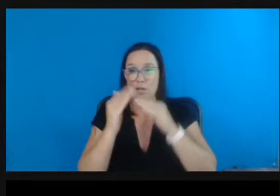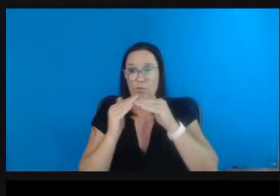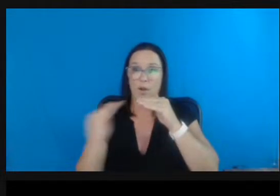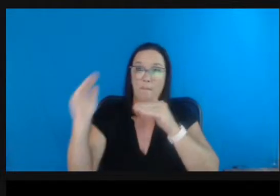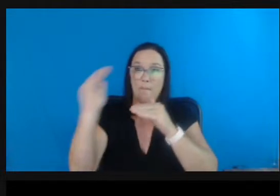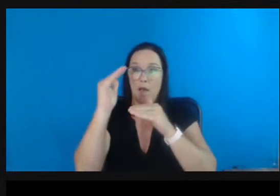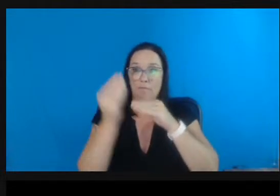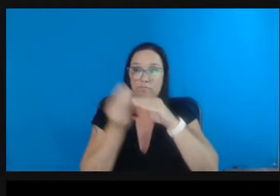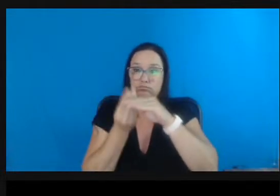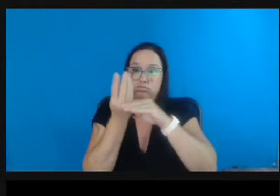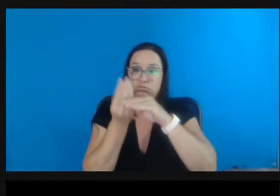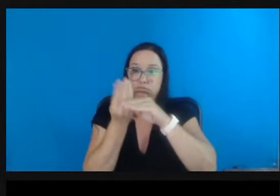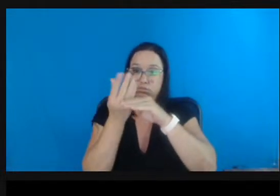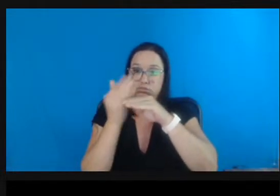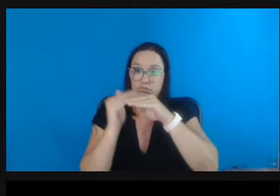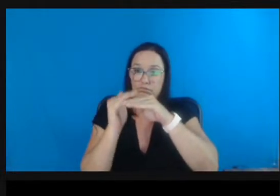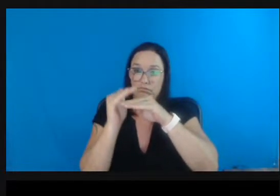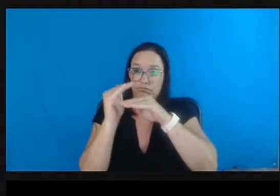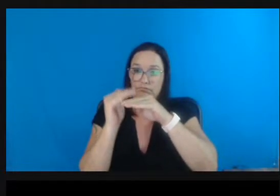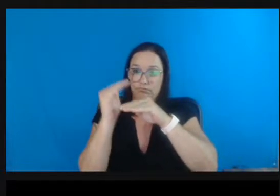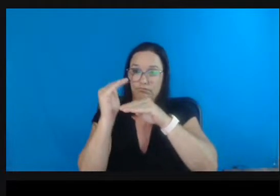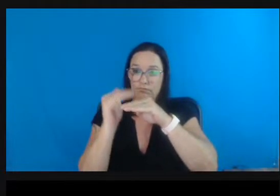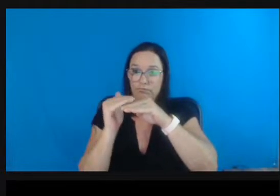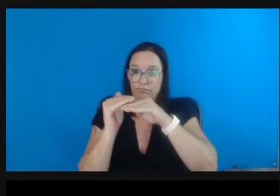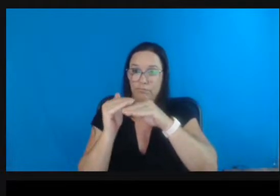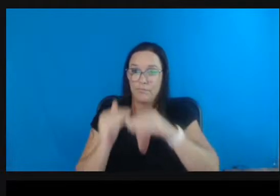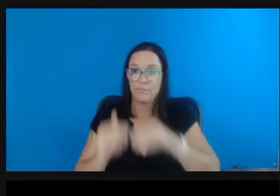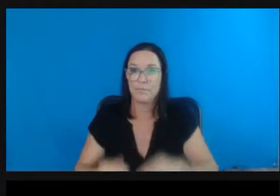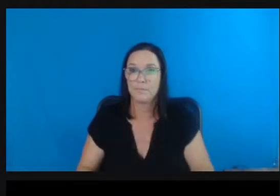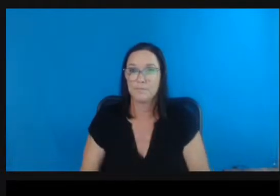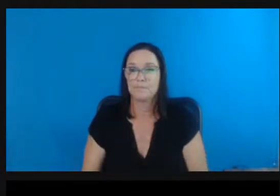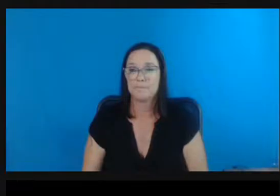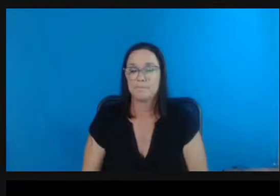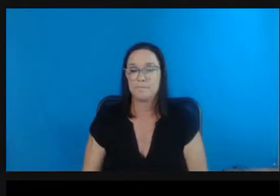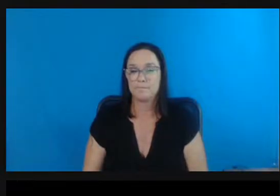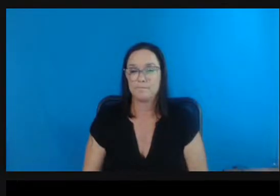that 650 feet that they're reaching at the peak.